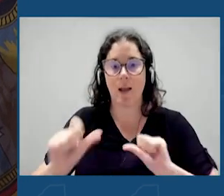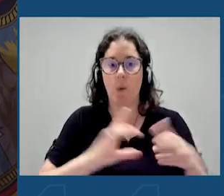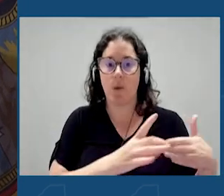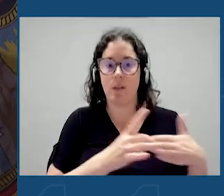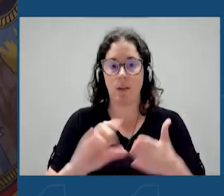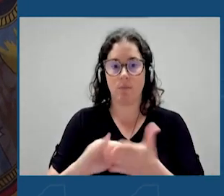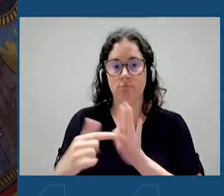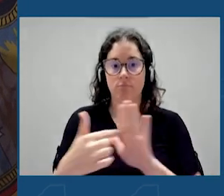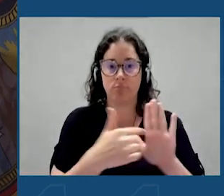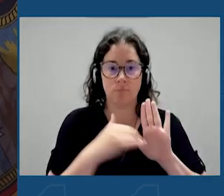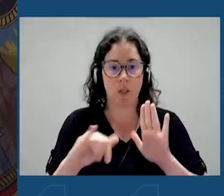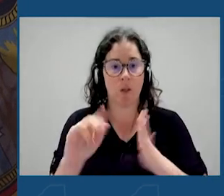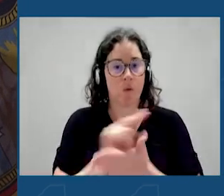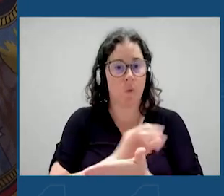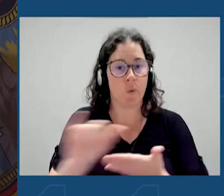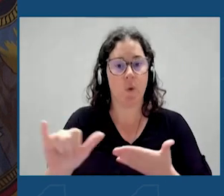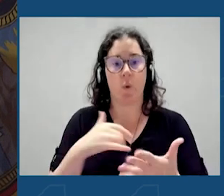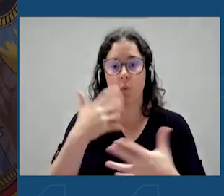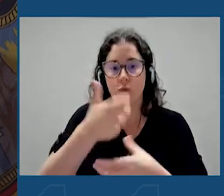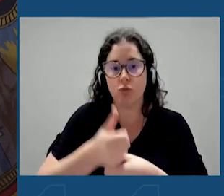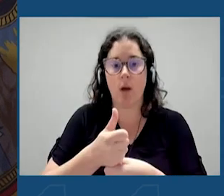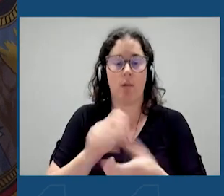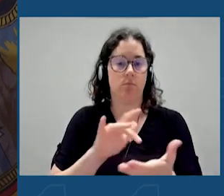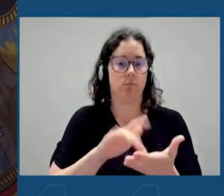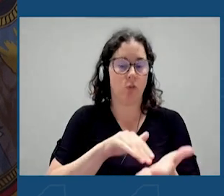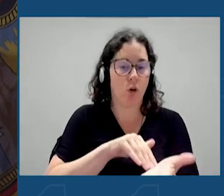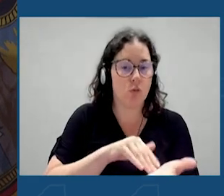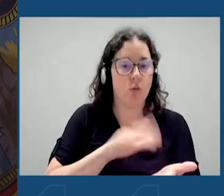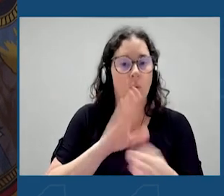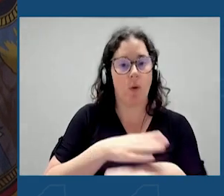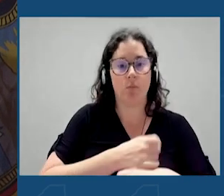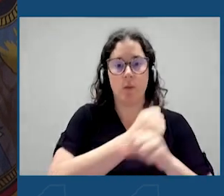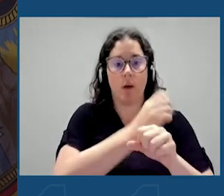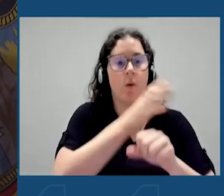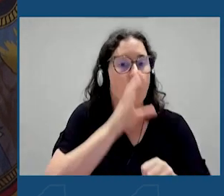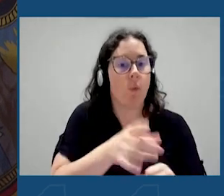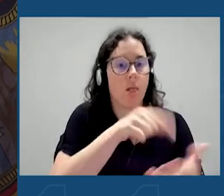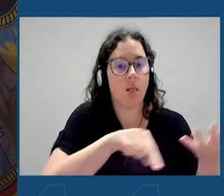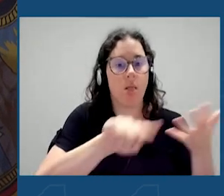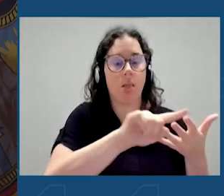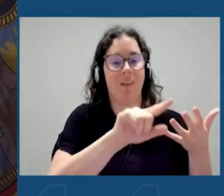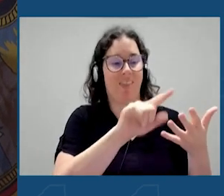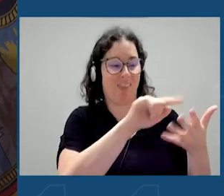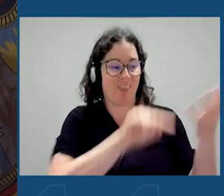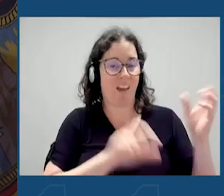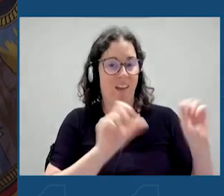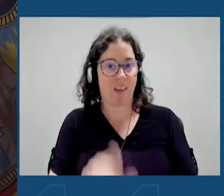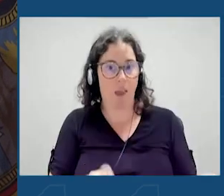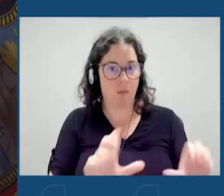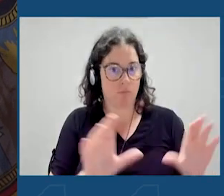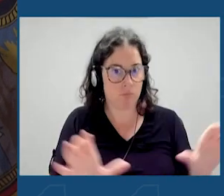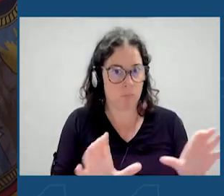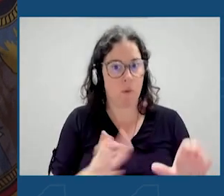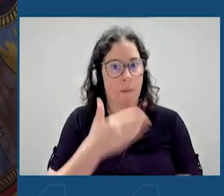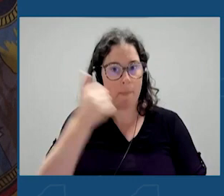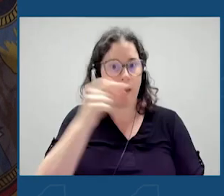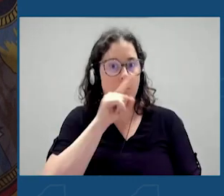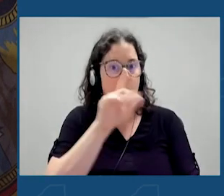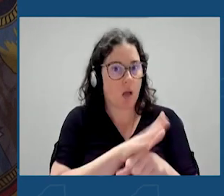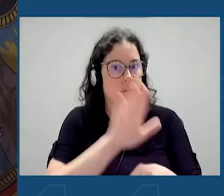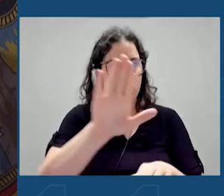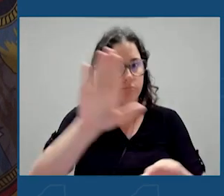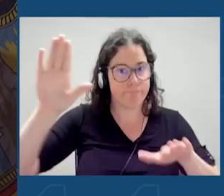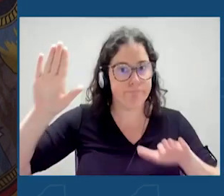New York, we trust our medical providers, and we will protect them so that they may live up to the fullest promise of their professional